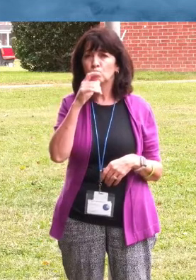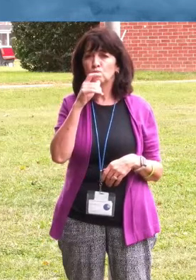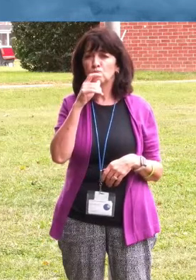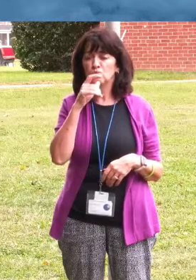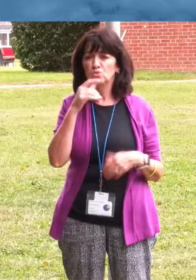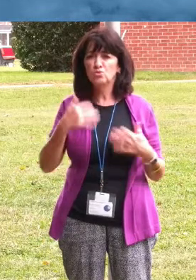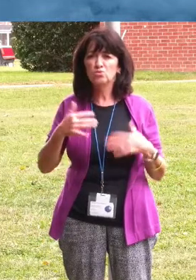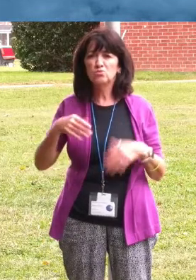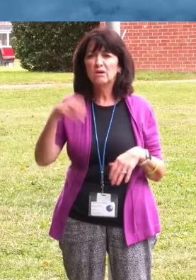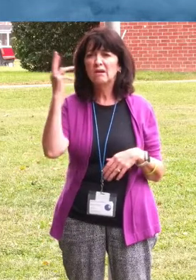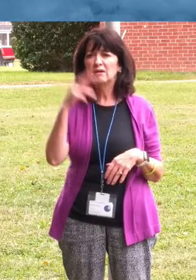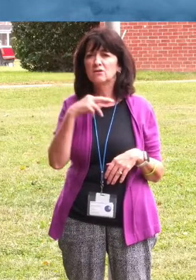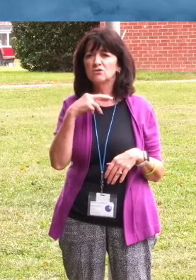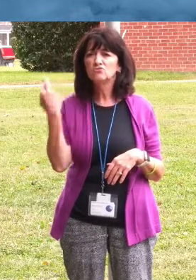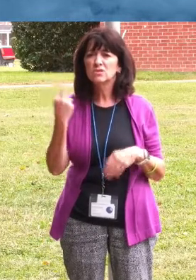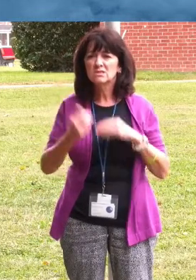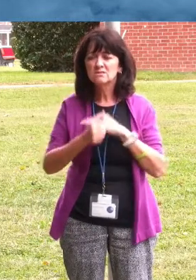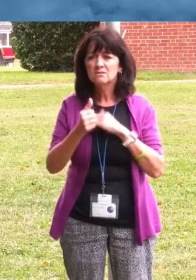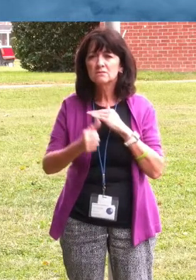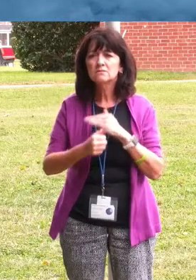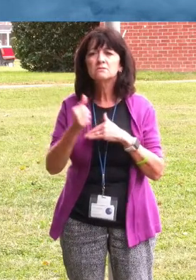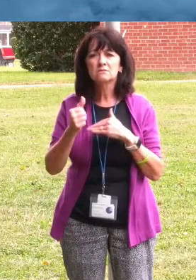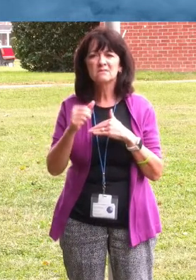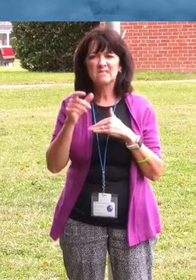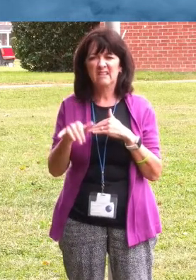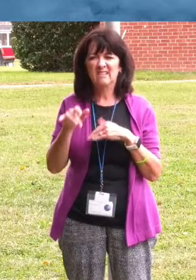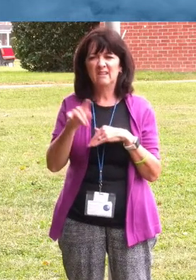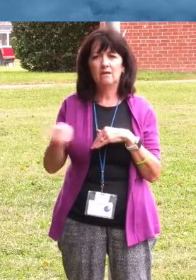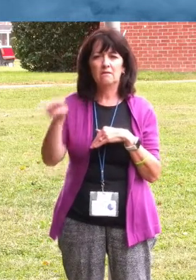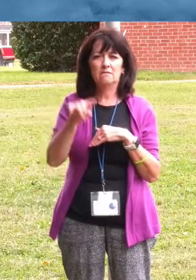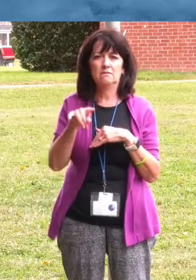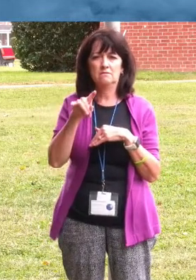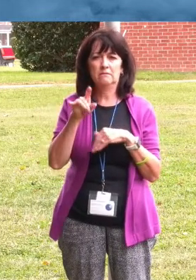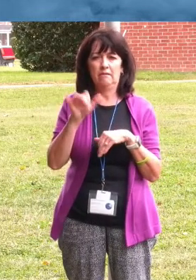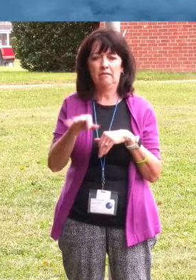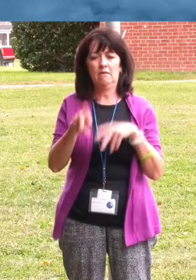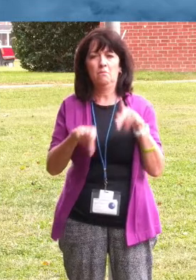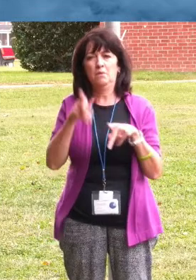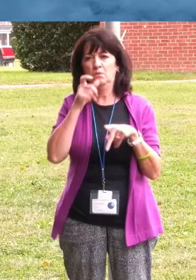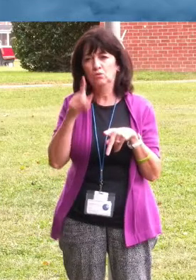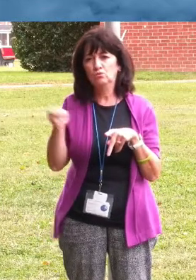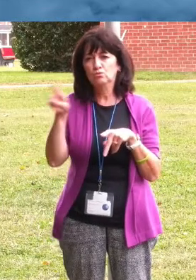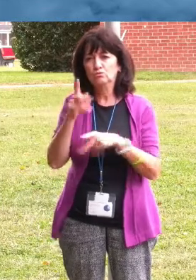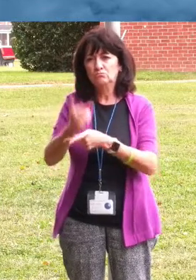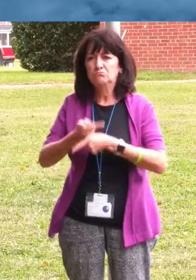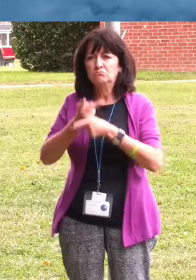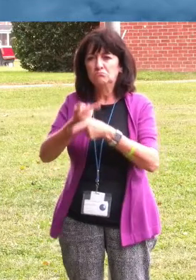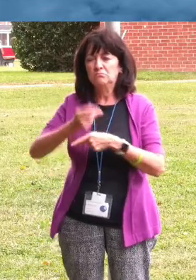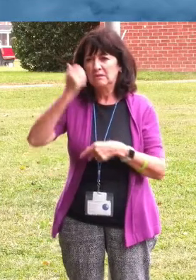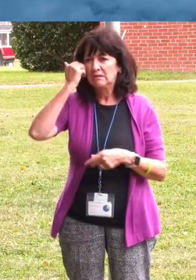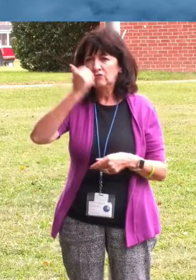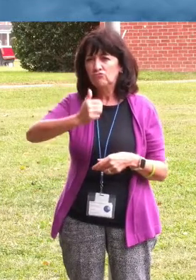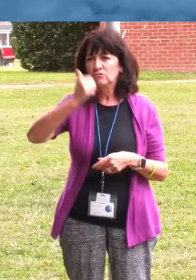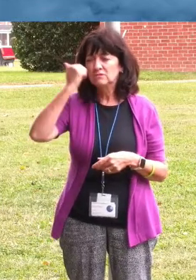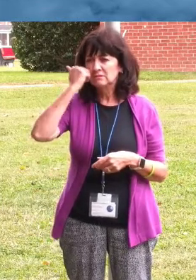you work with every single day. I know it's been